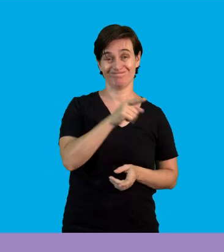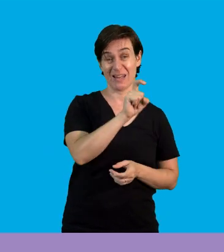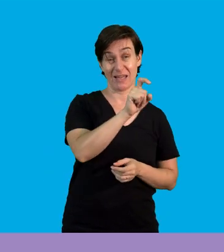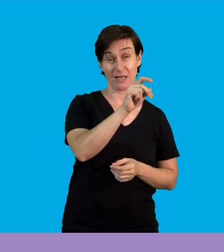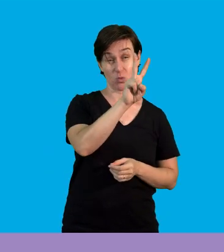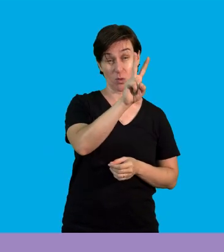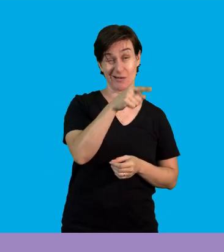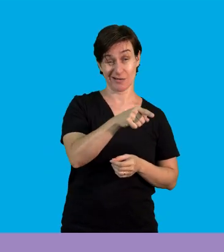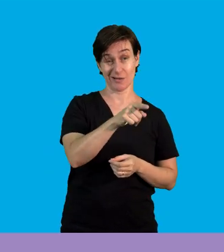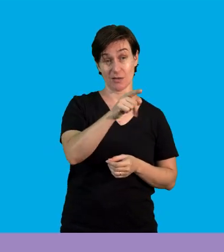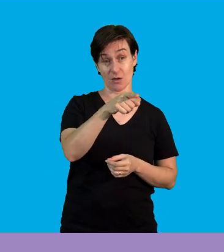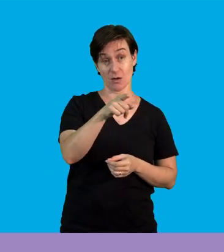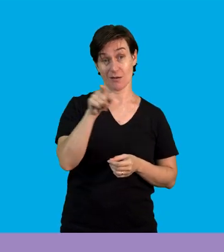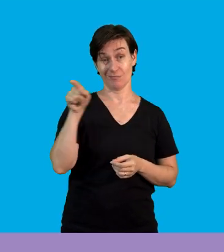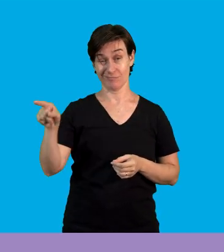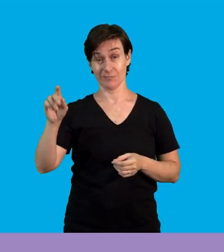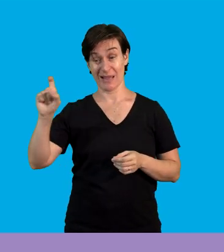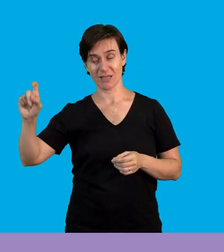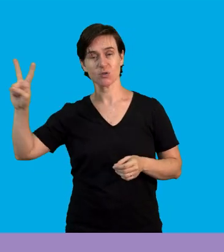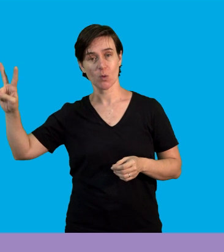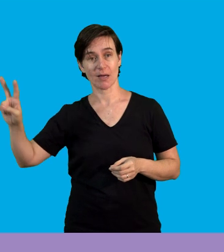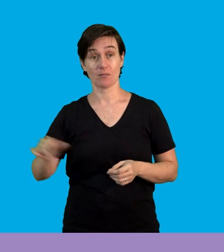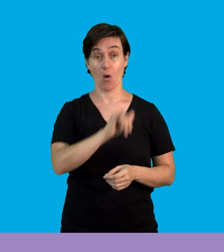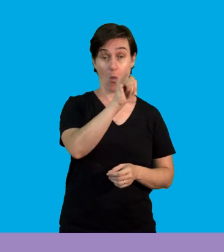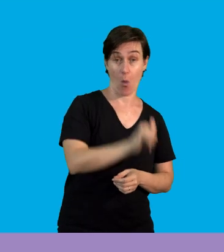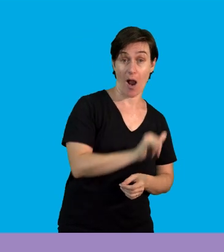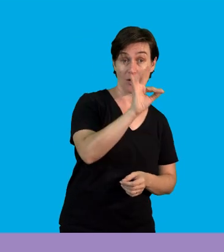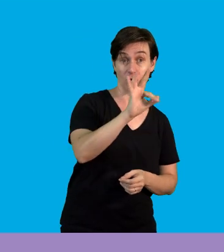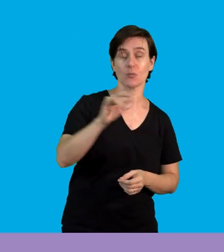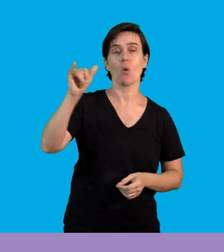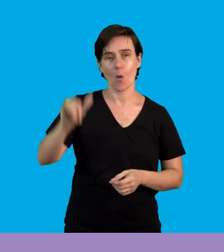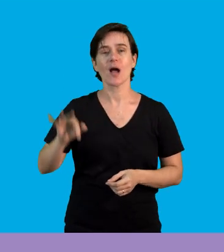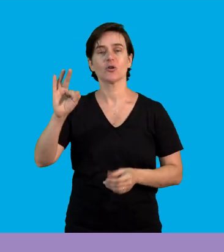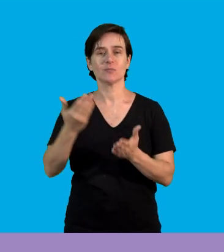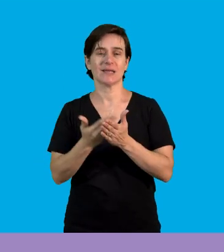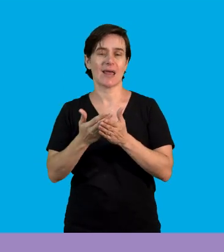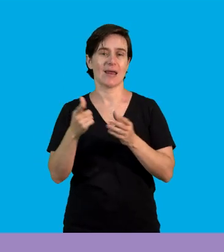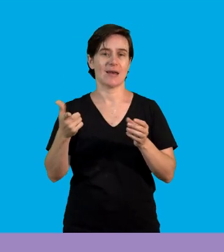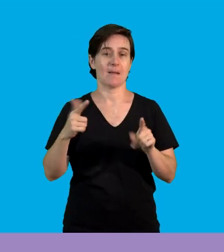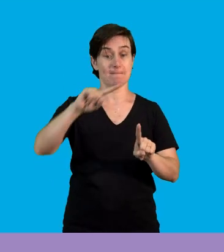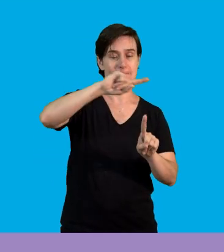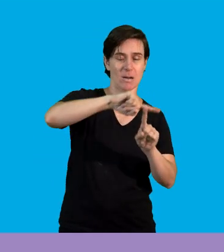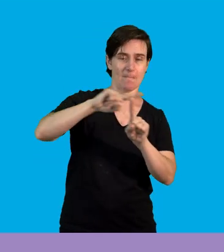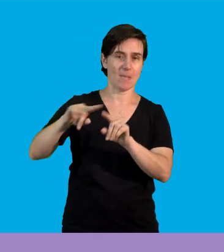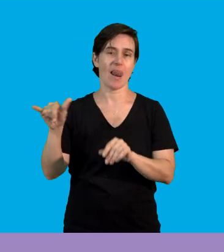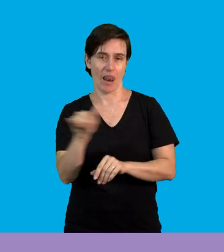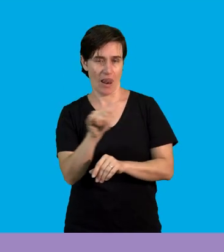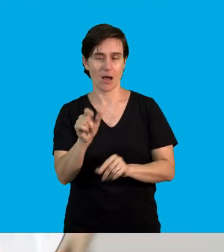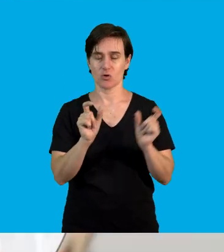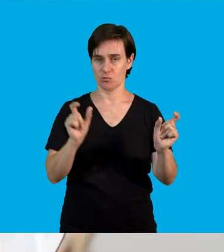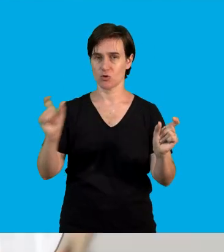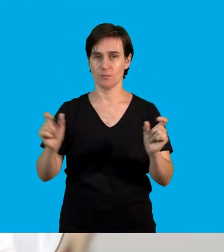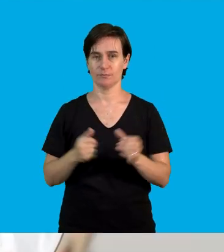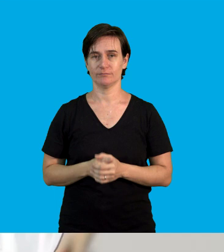squared and that x squared and the y cubed can then be added together as like terms.